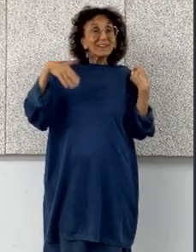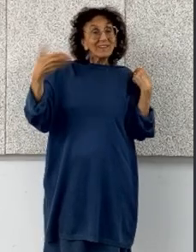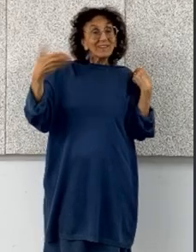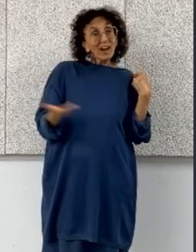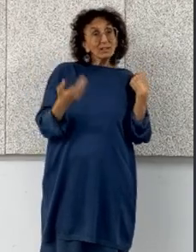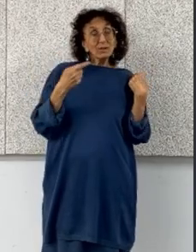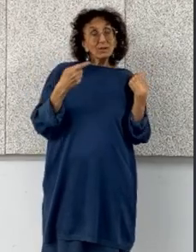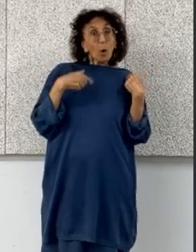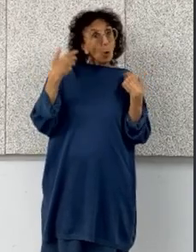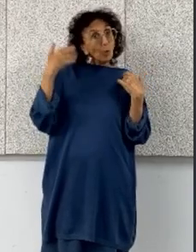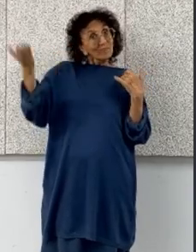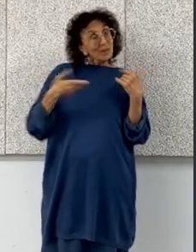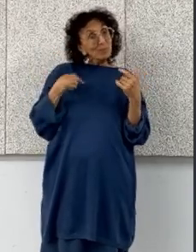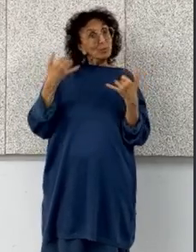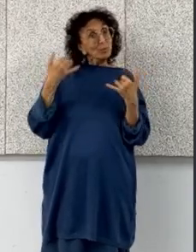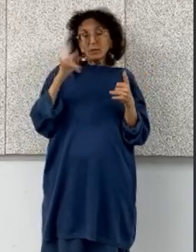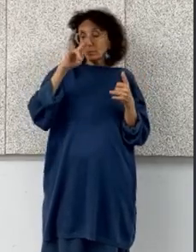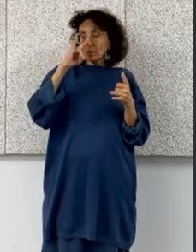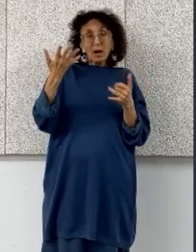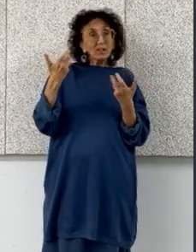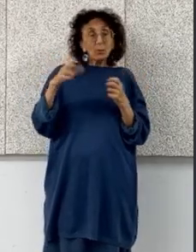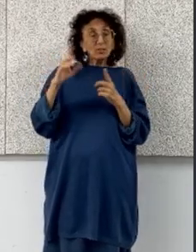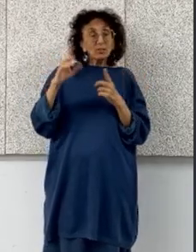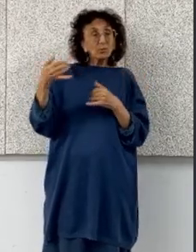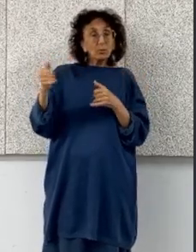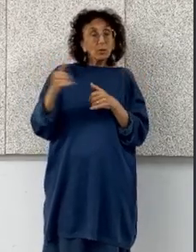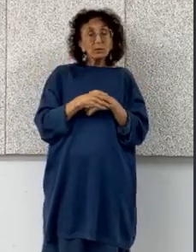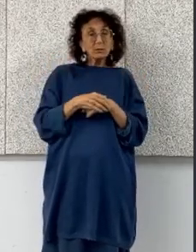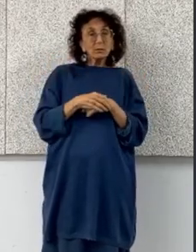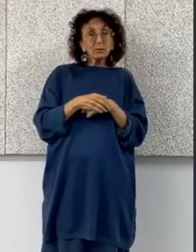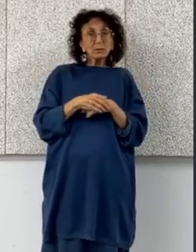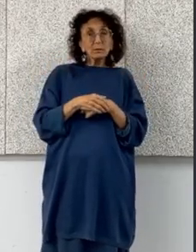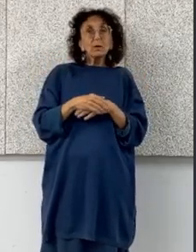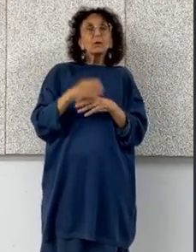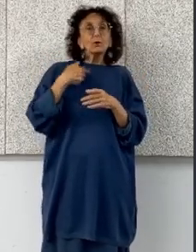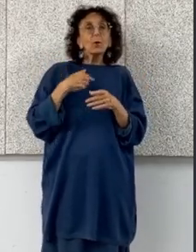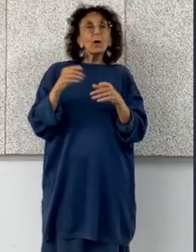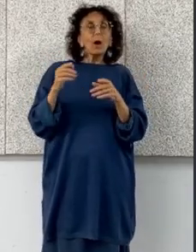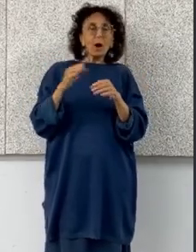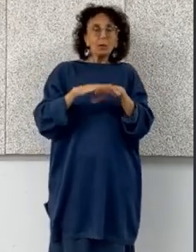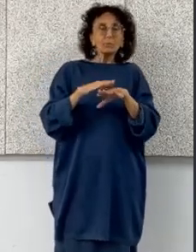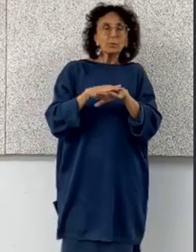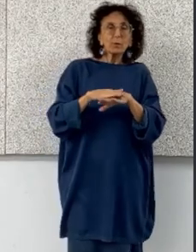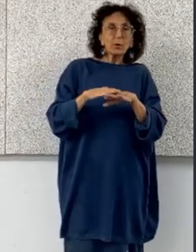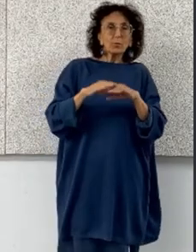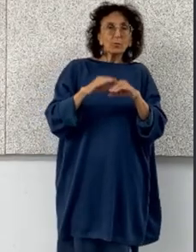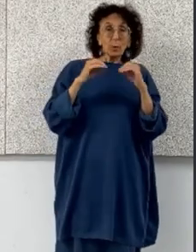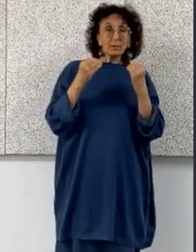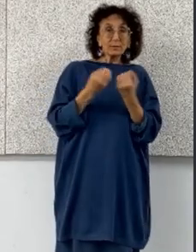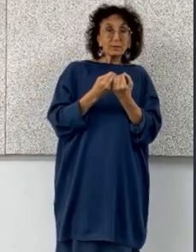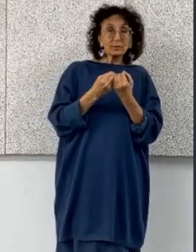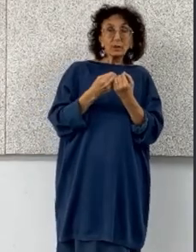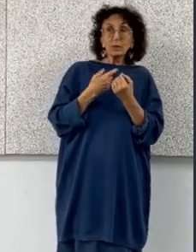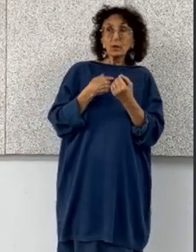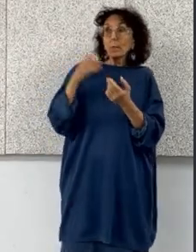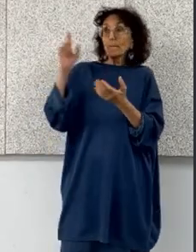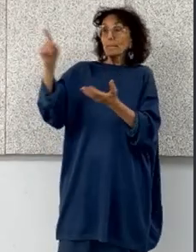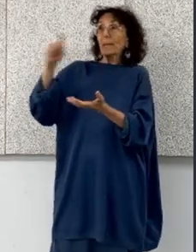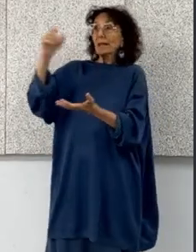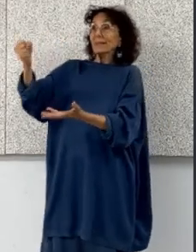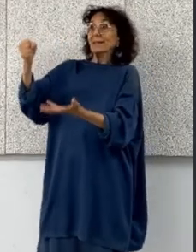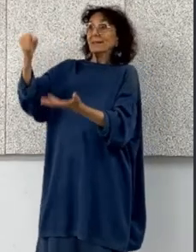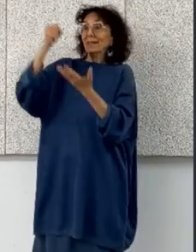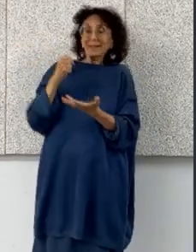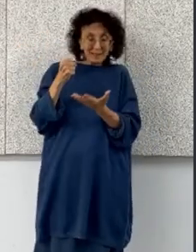am having this party. And just from an organizational level, that sort of like money in, money out, that